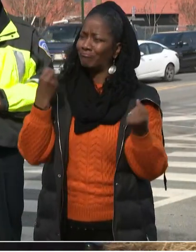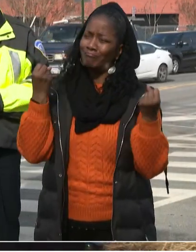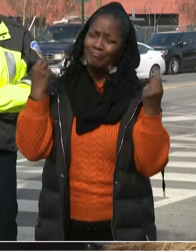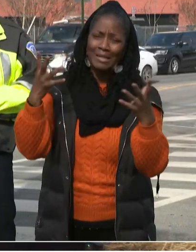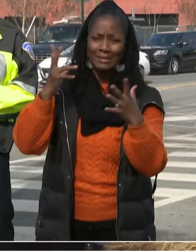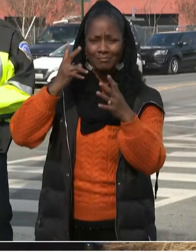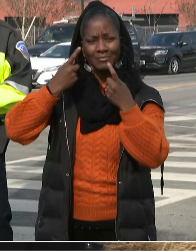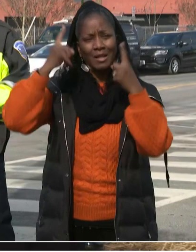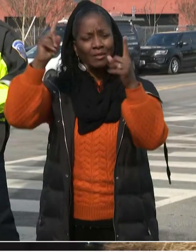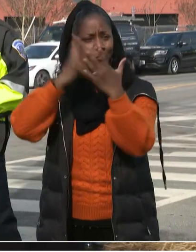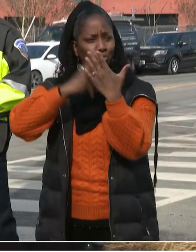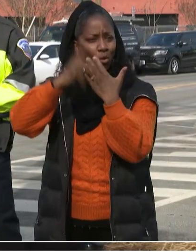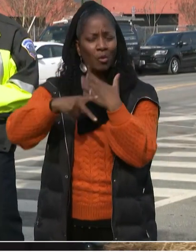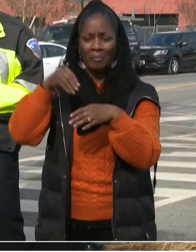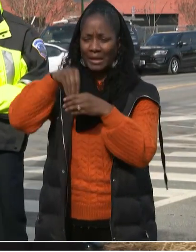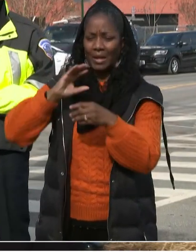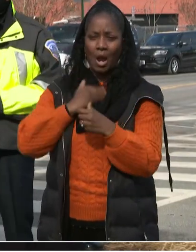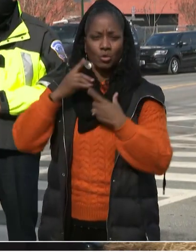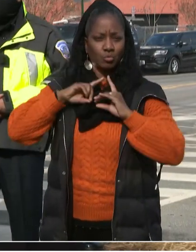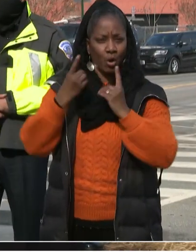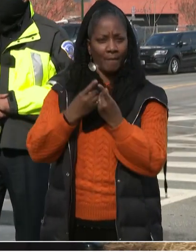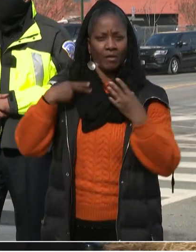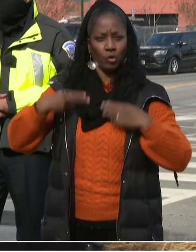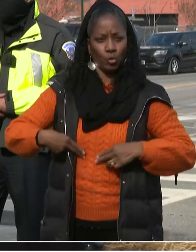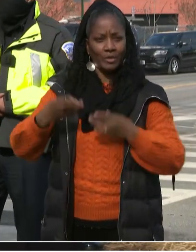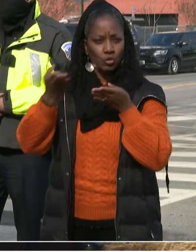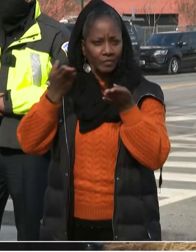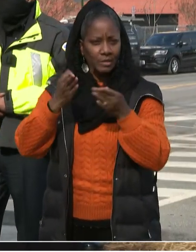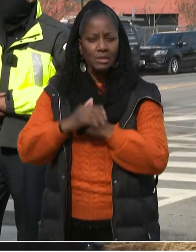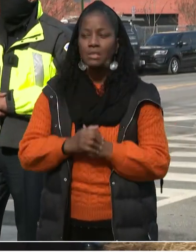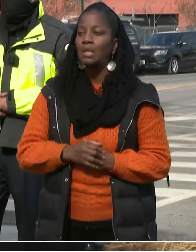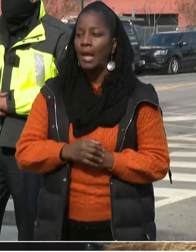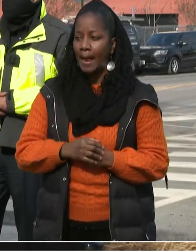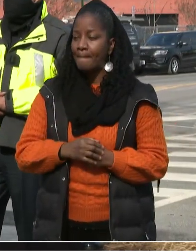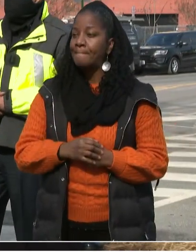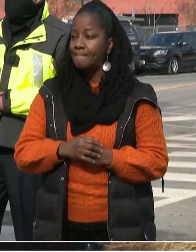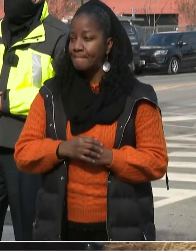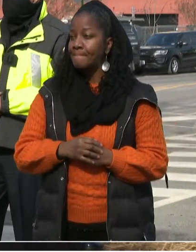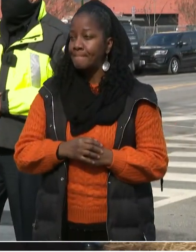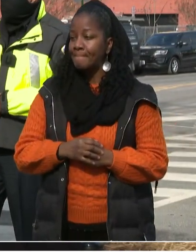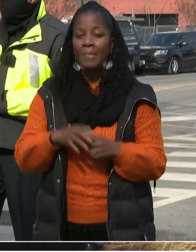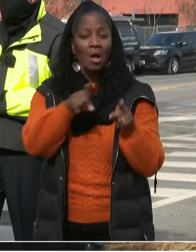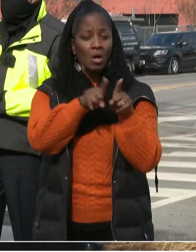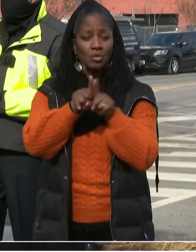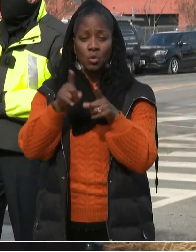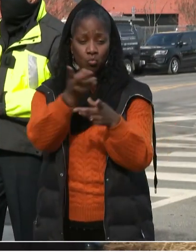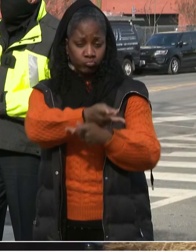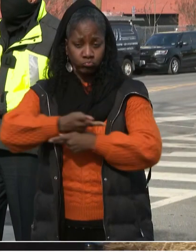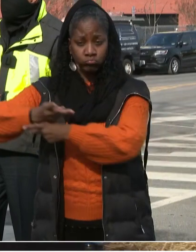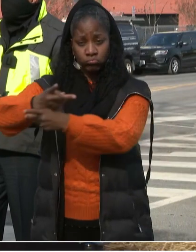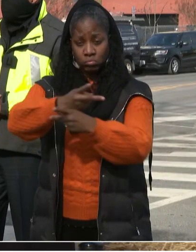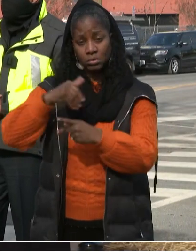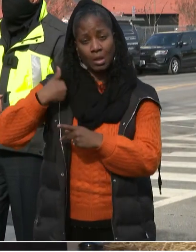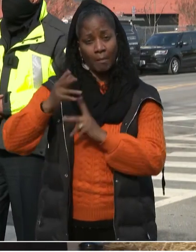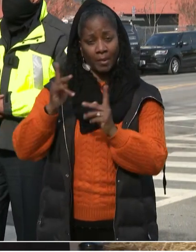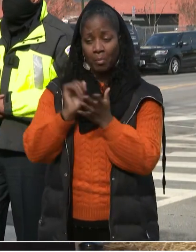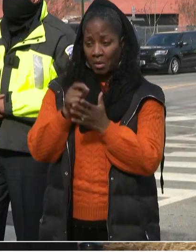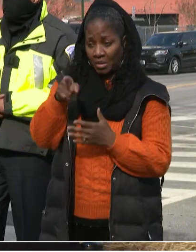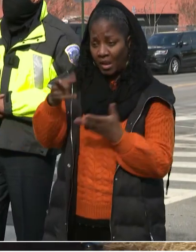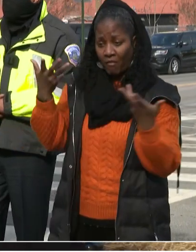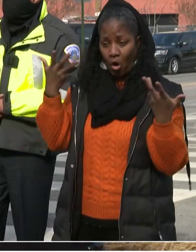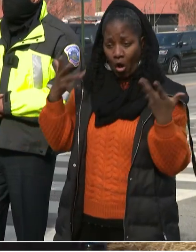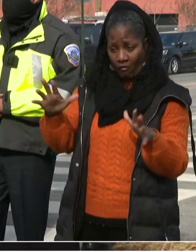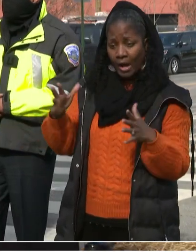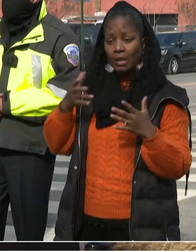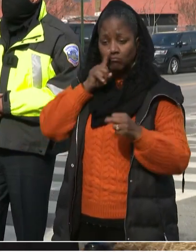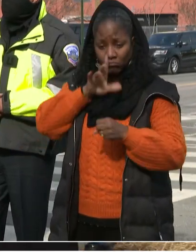in our Department of Human Services. And there's also supervision of young people who have already been committed